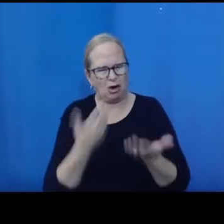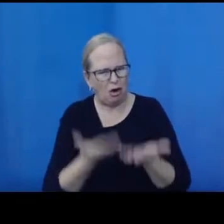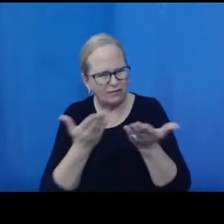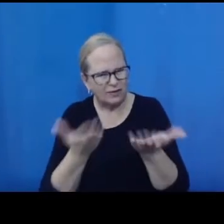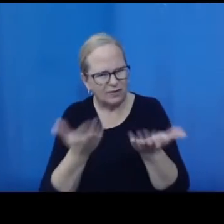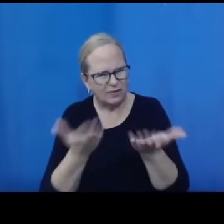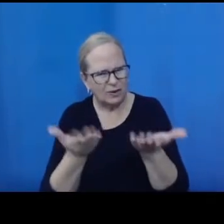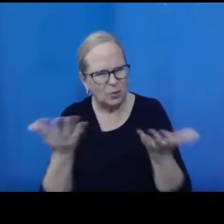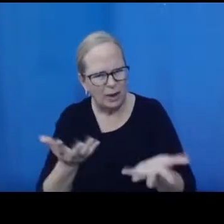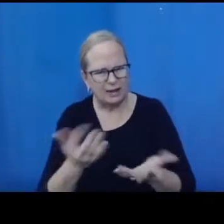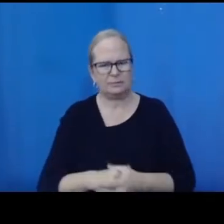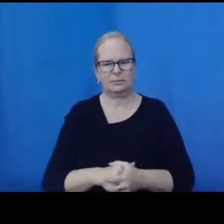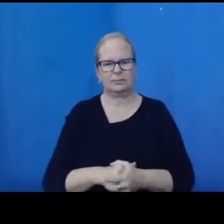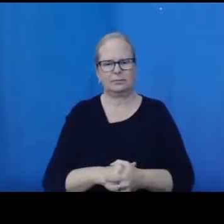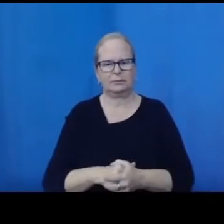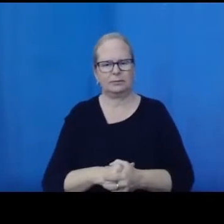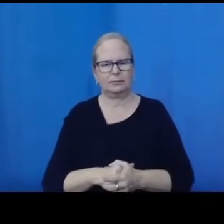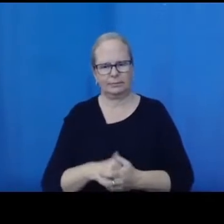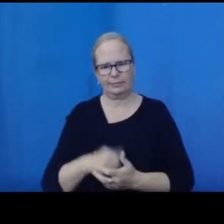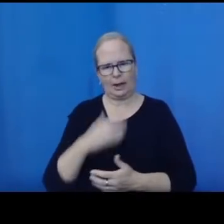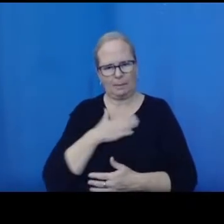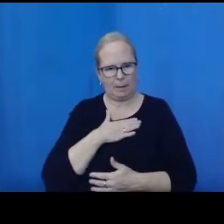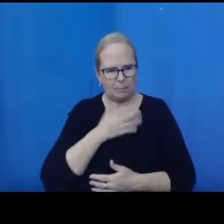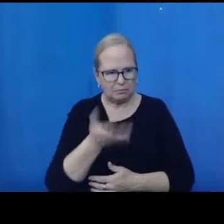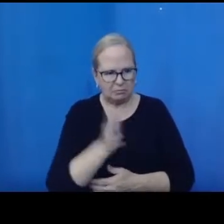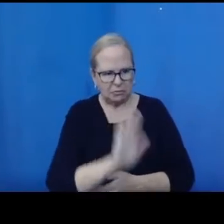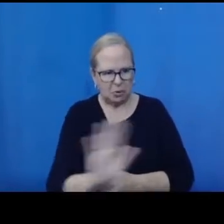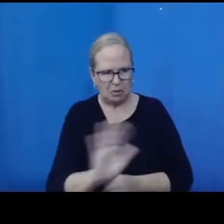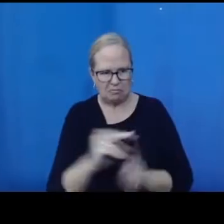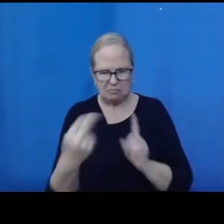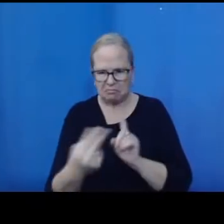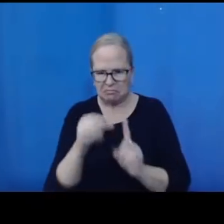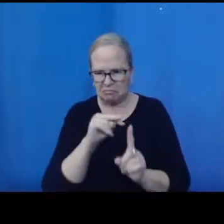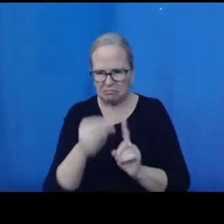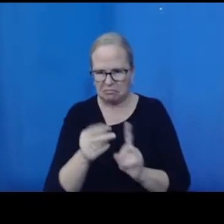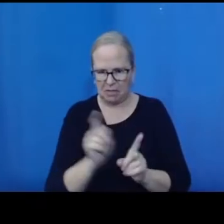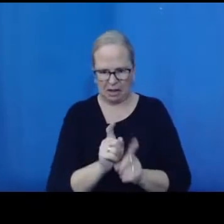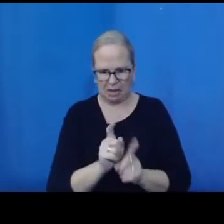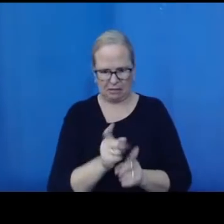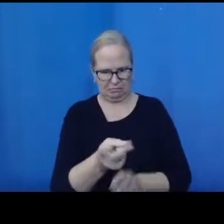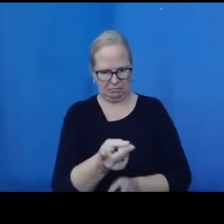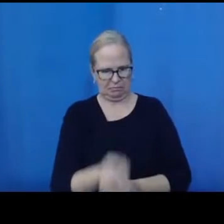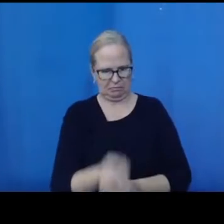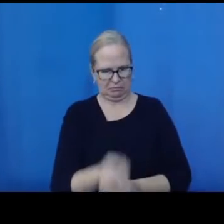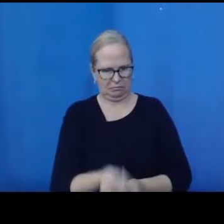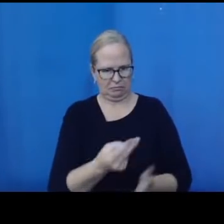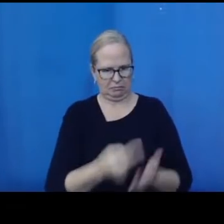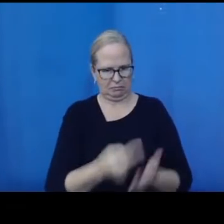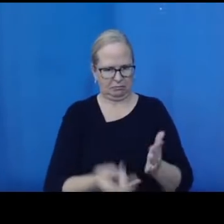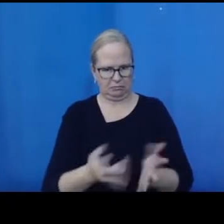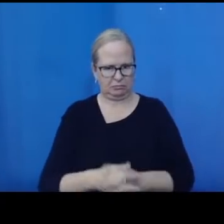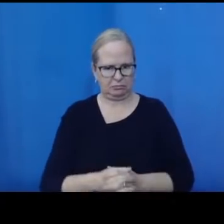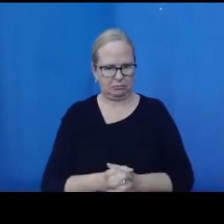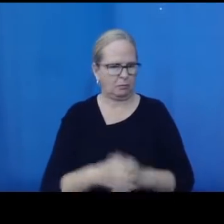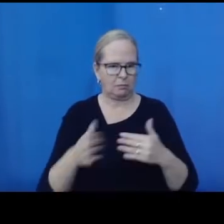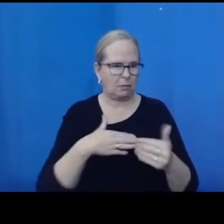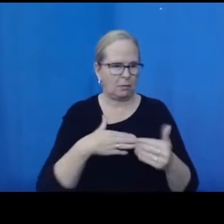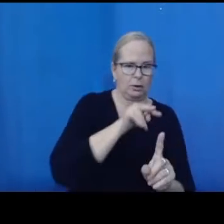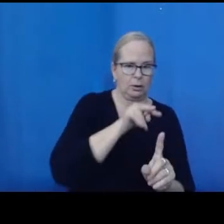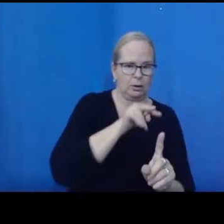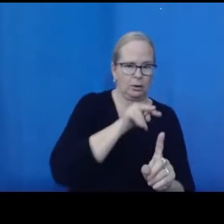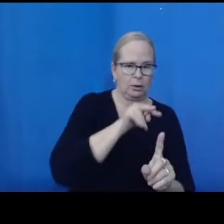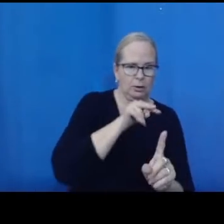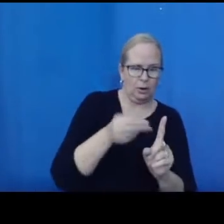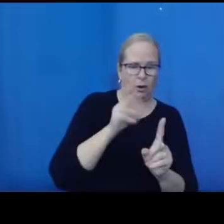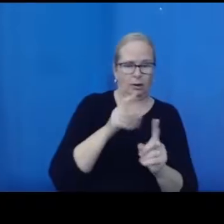as well, from whatever angle you want to take it from. I think, your word overwhelm, I think, is